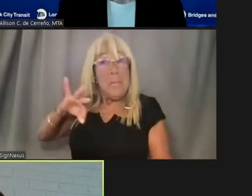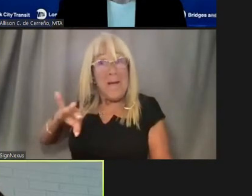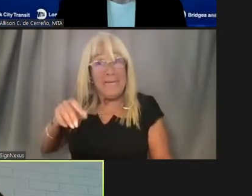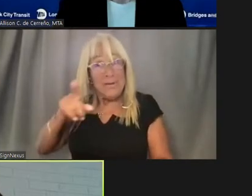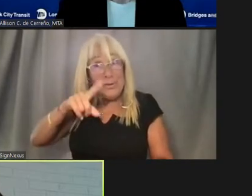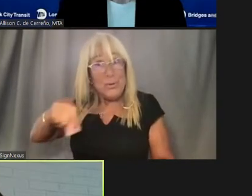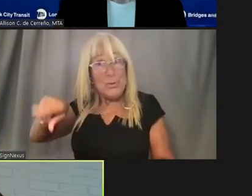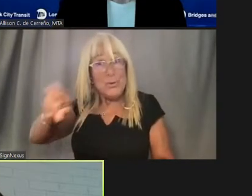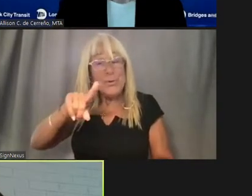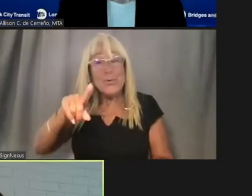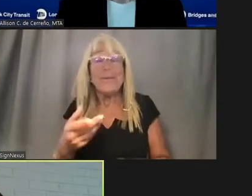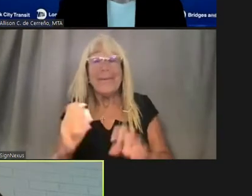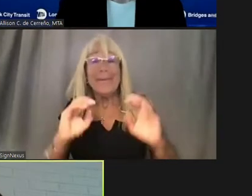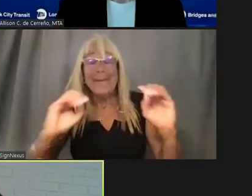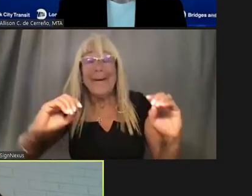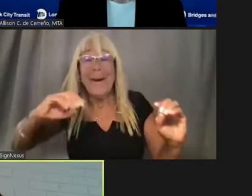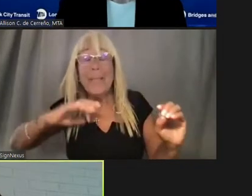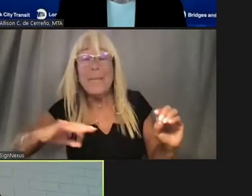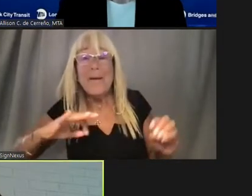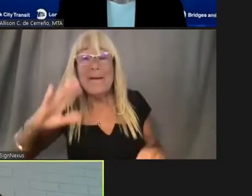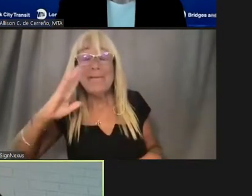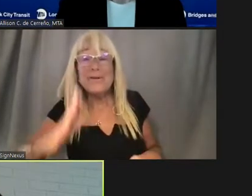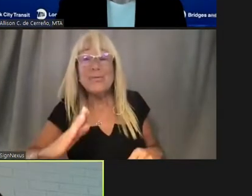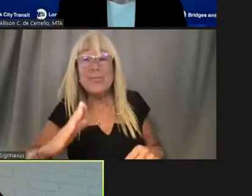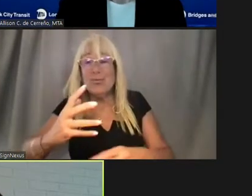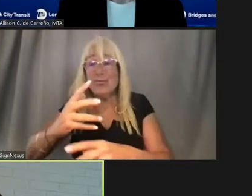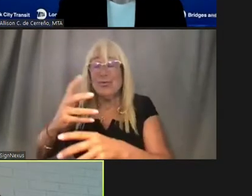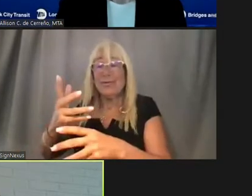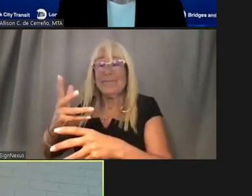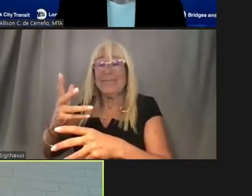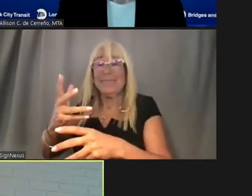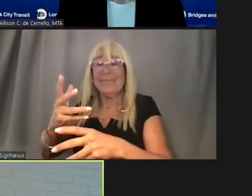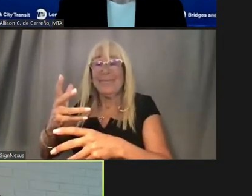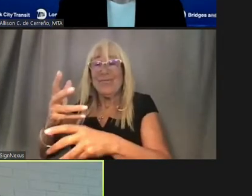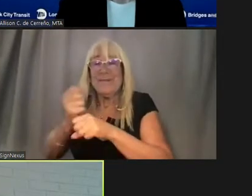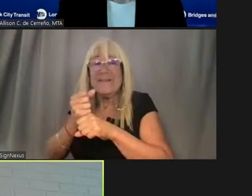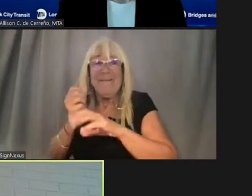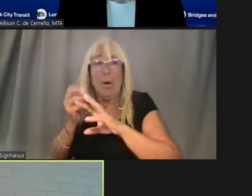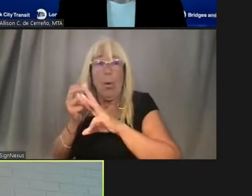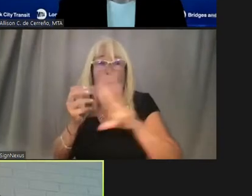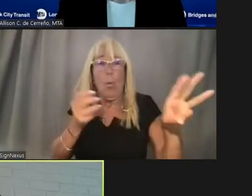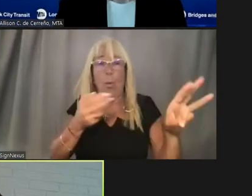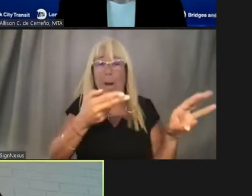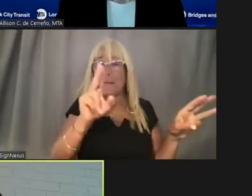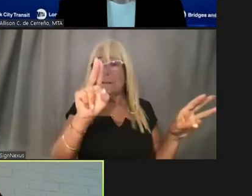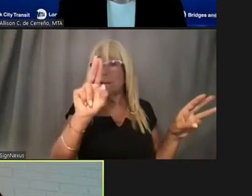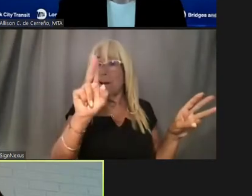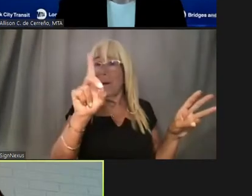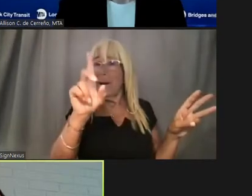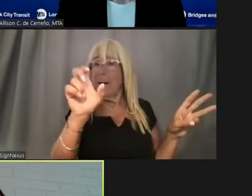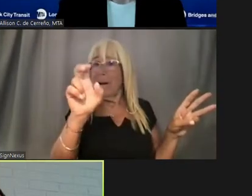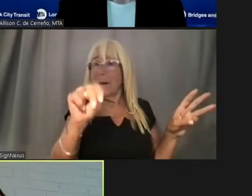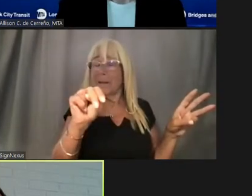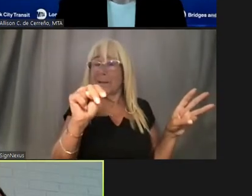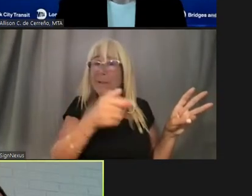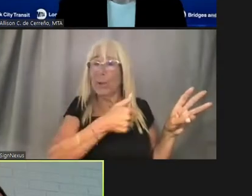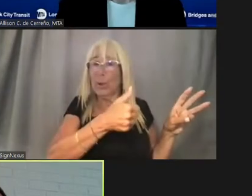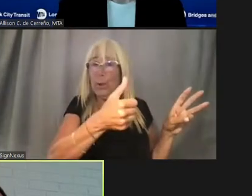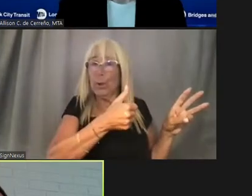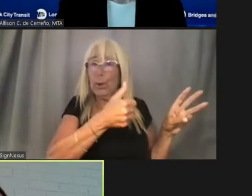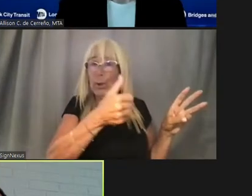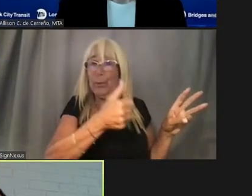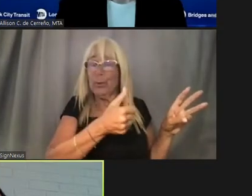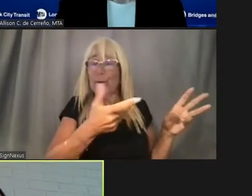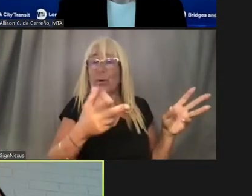benefits will be received by west of Hudson commuters in fact when you talk about the